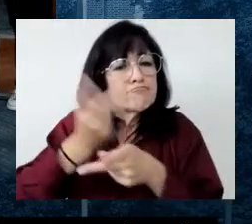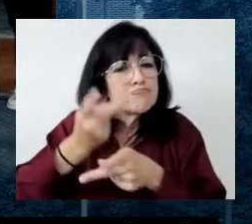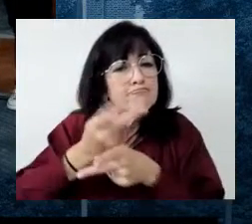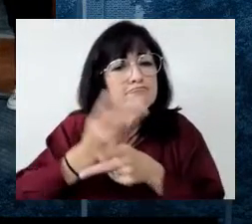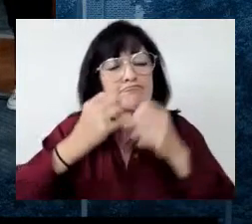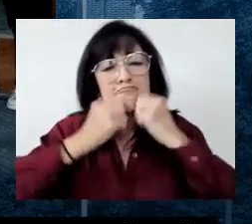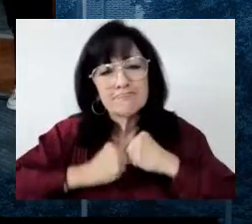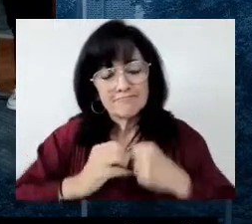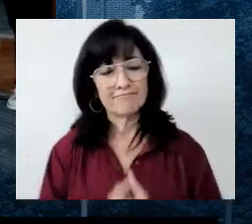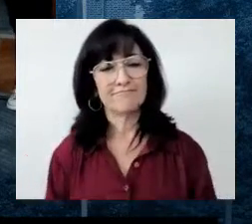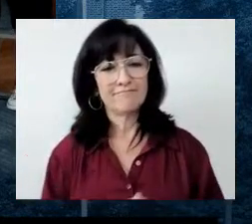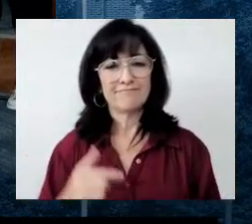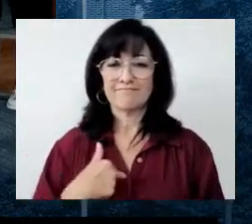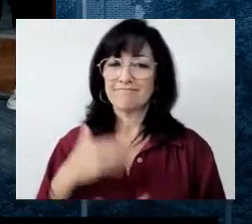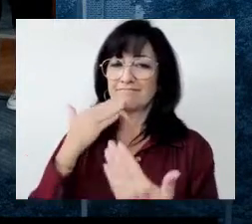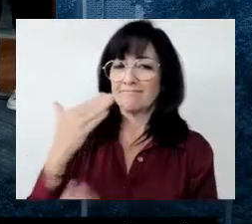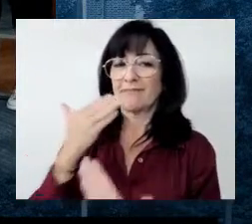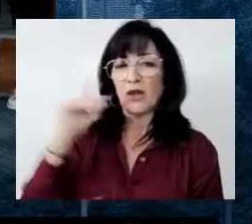announcement.